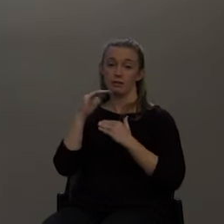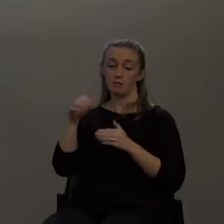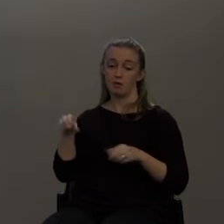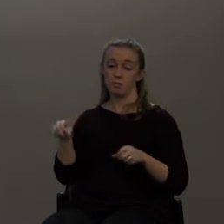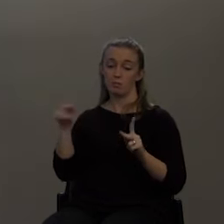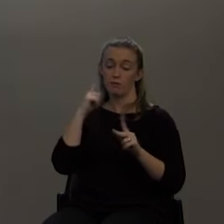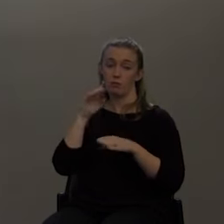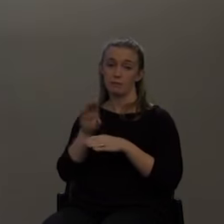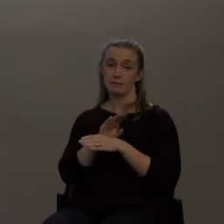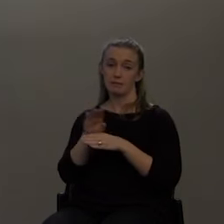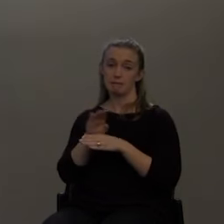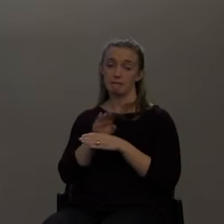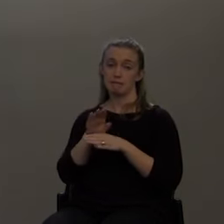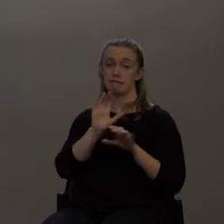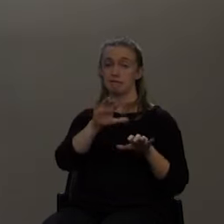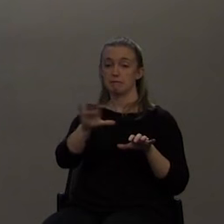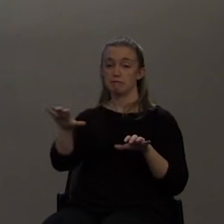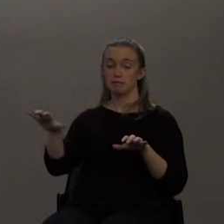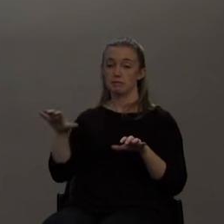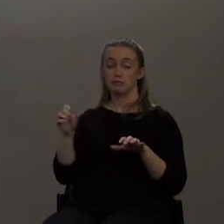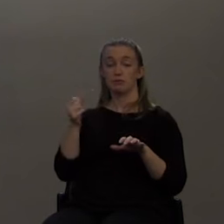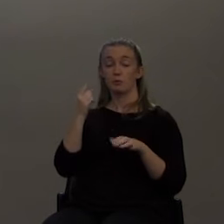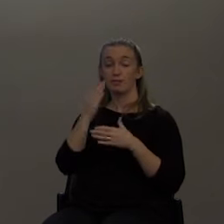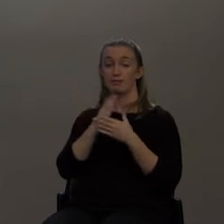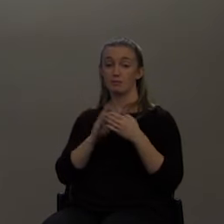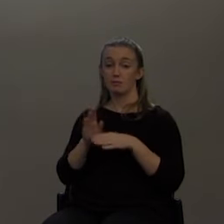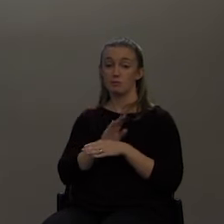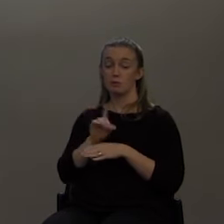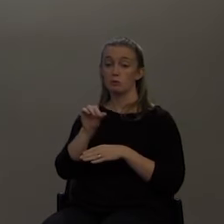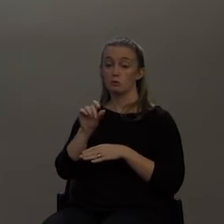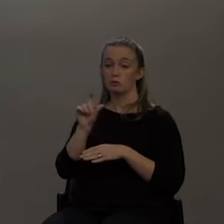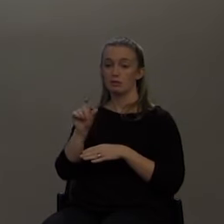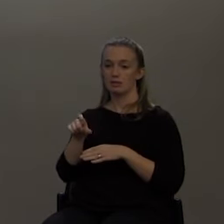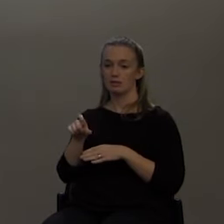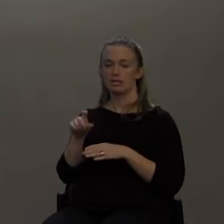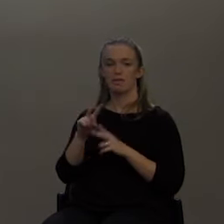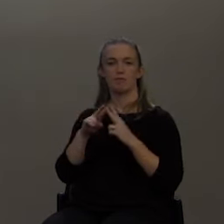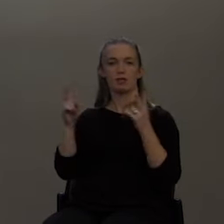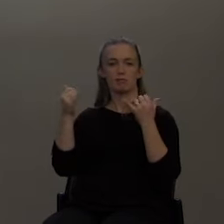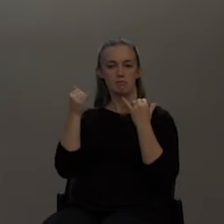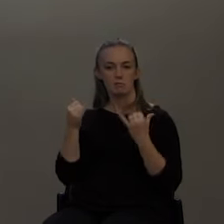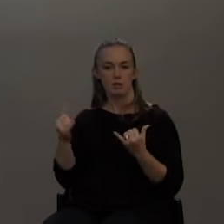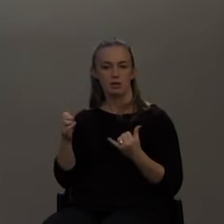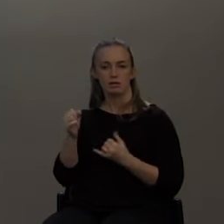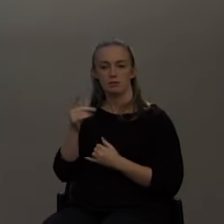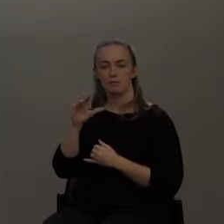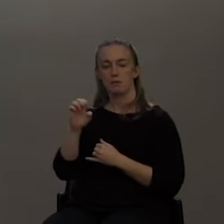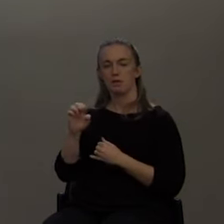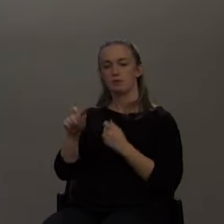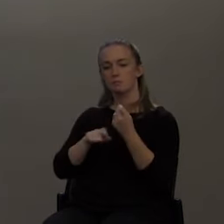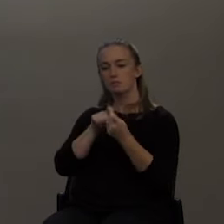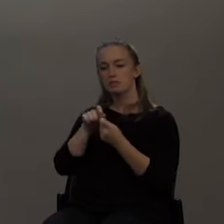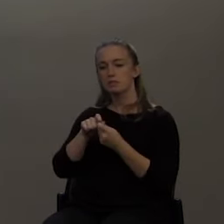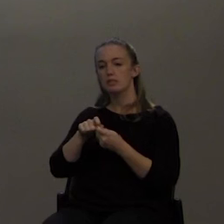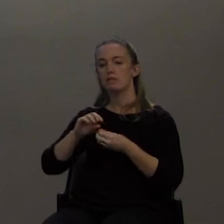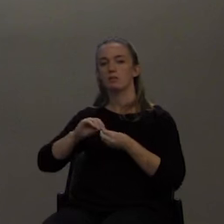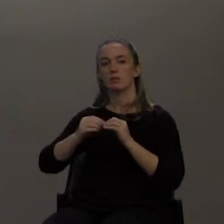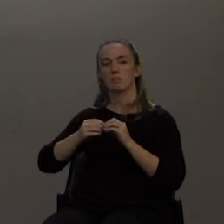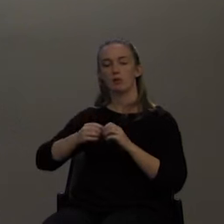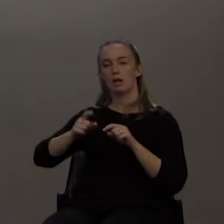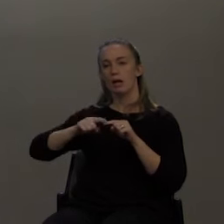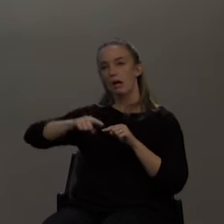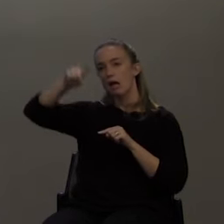for businesses, because there are certain businesses that really do need a very modern space with specific capacity, height